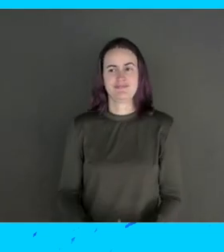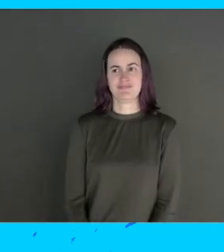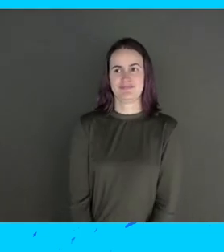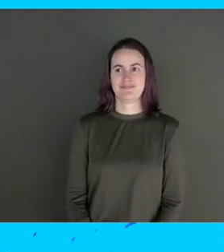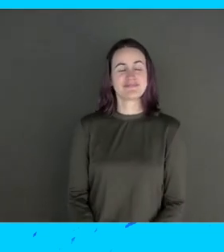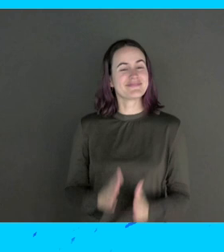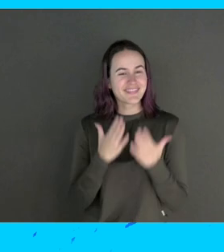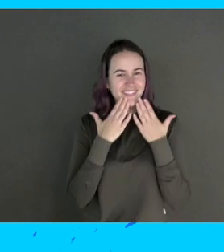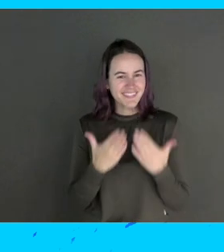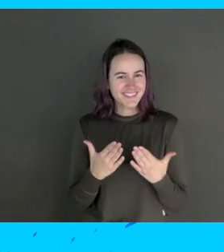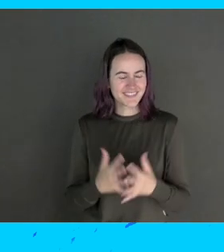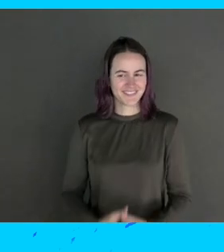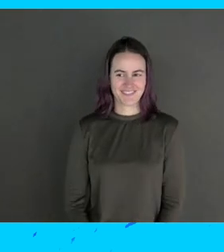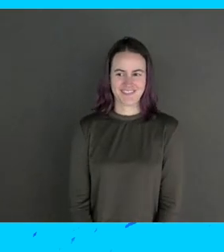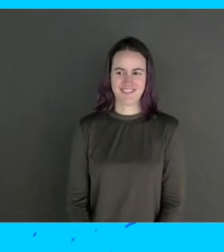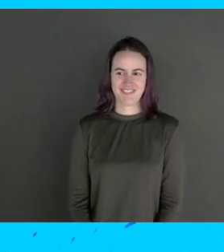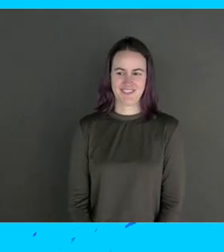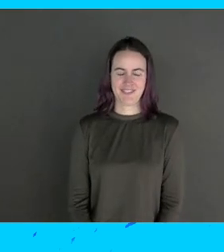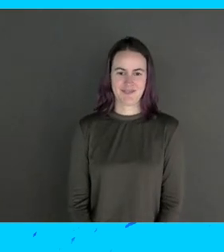much.